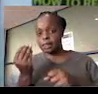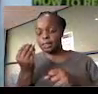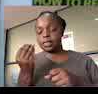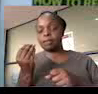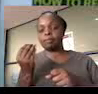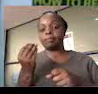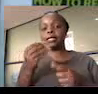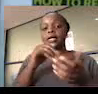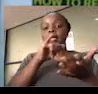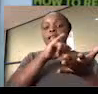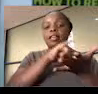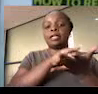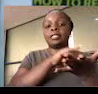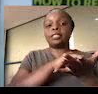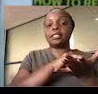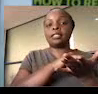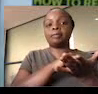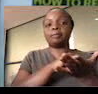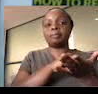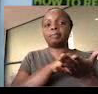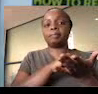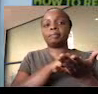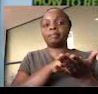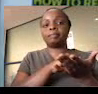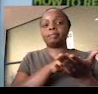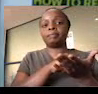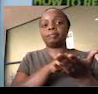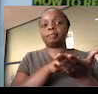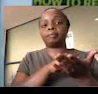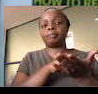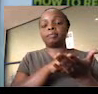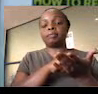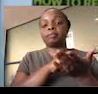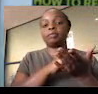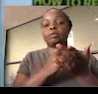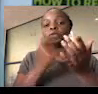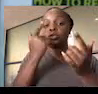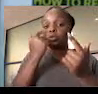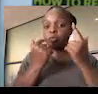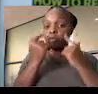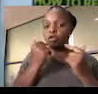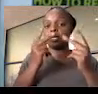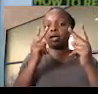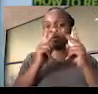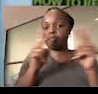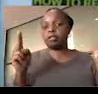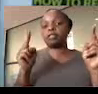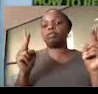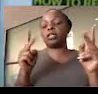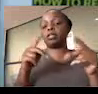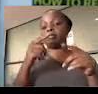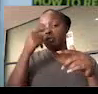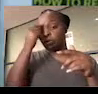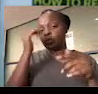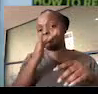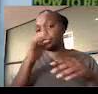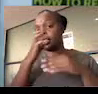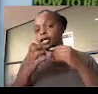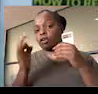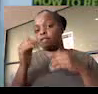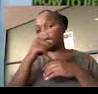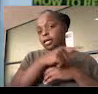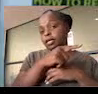Kupa has taken care of. And they will always request you to join. And if you've seen, or if you've been interacting